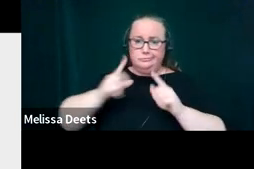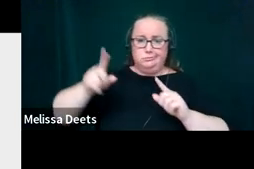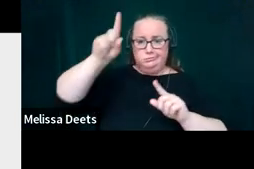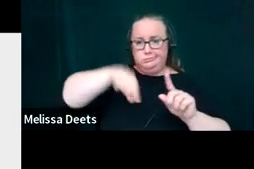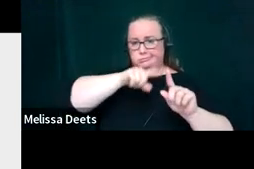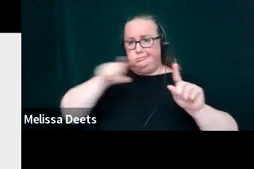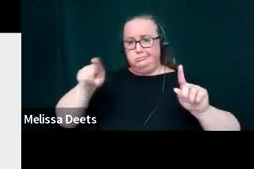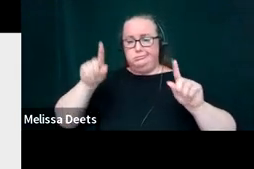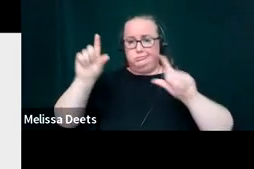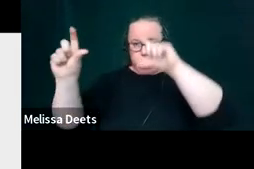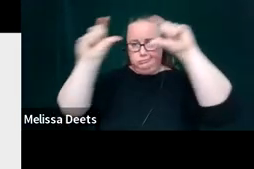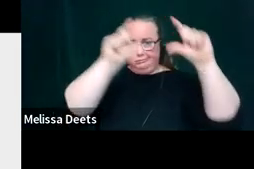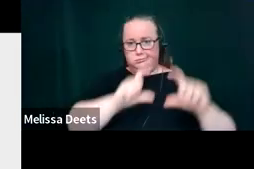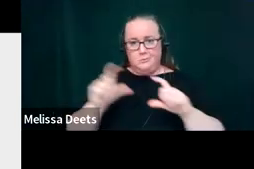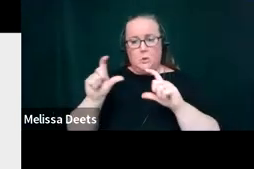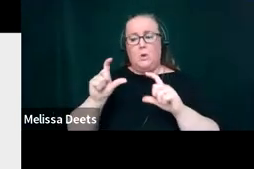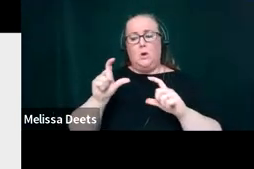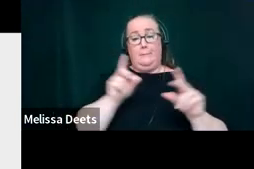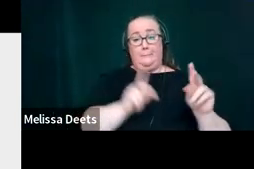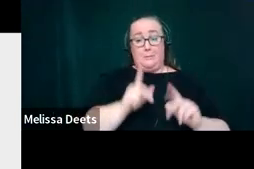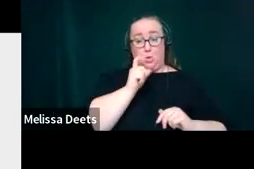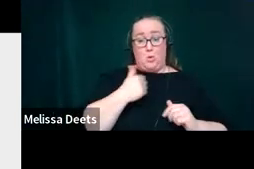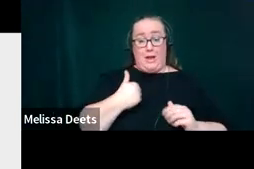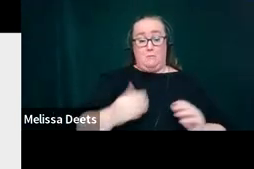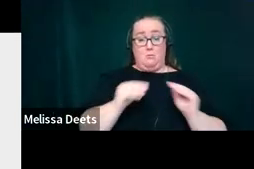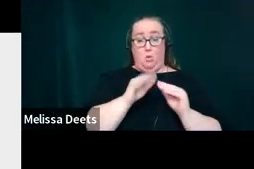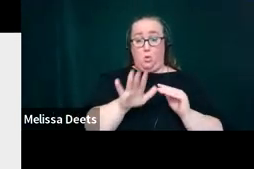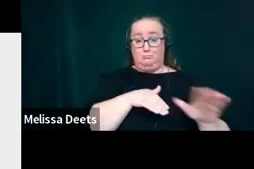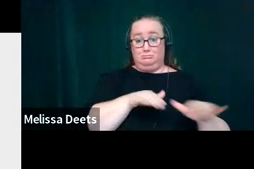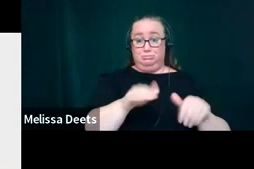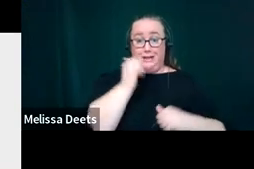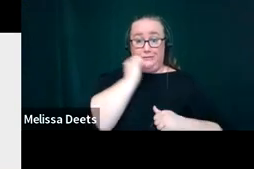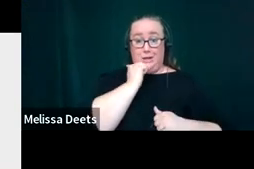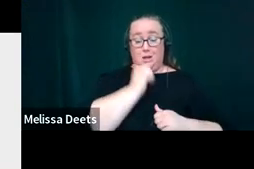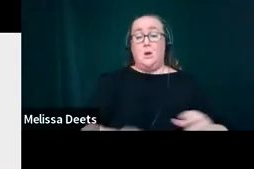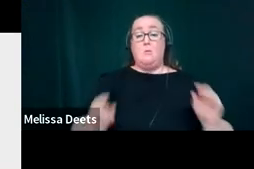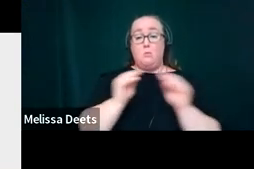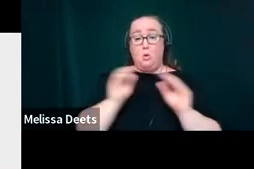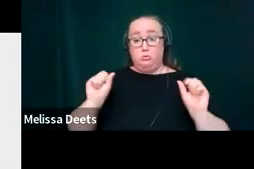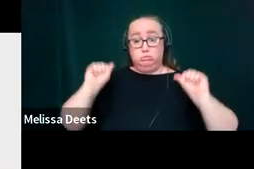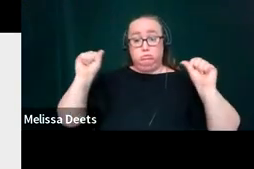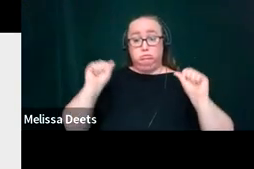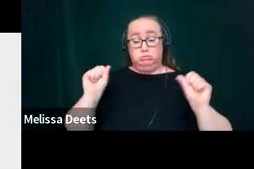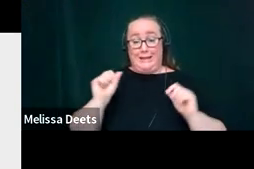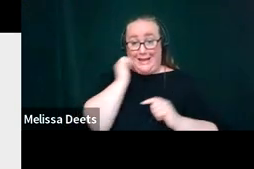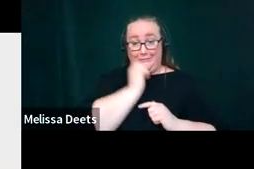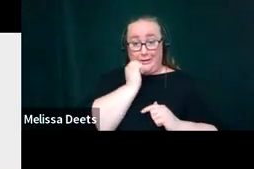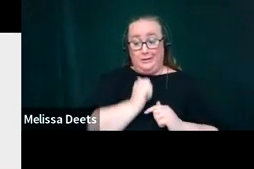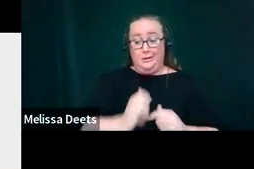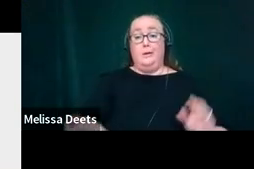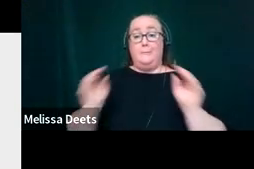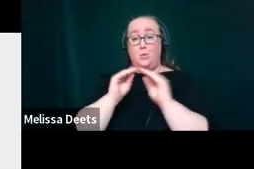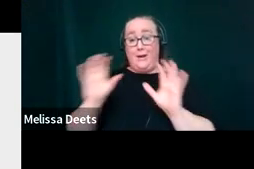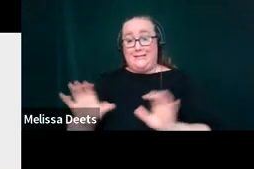found that those who had more steps per day, more moderate to vigorous activity per day, and more non-sedentary activity per day